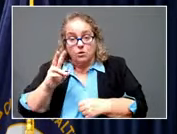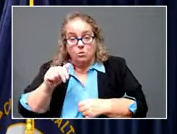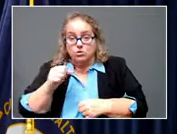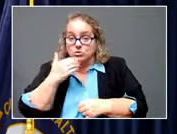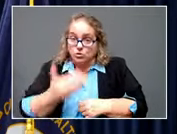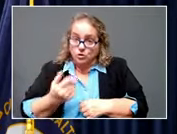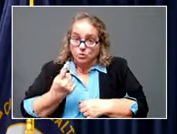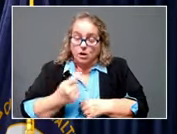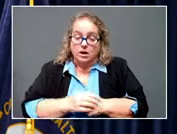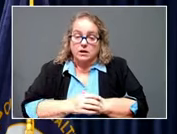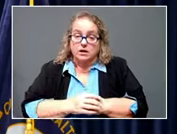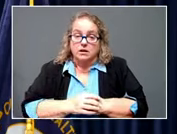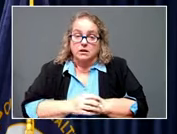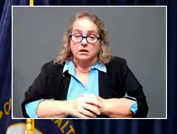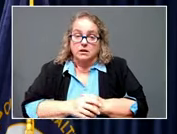Went over